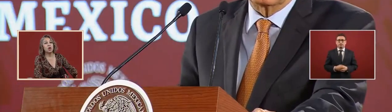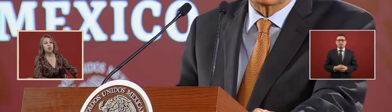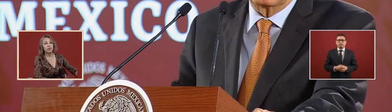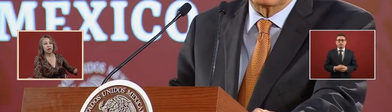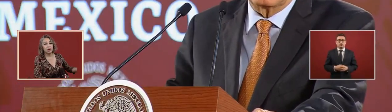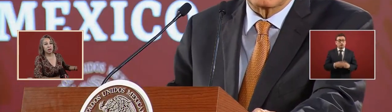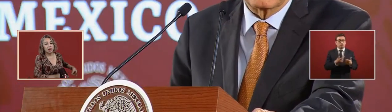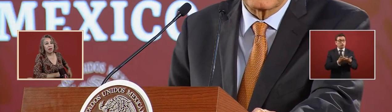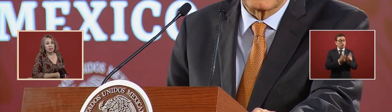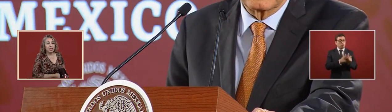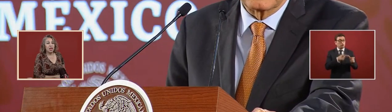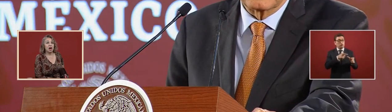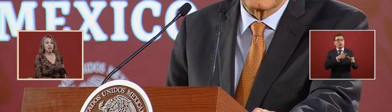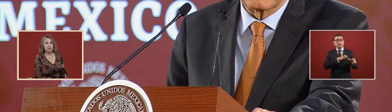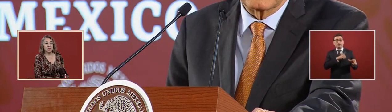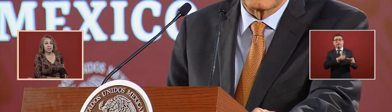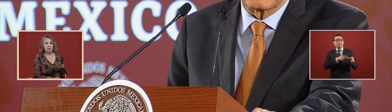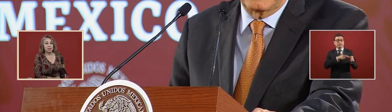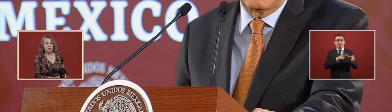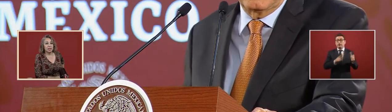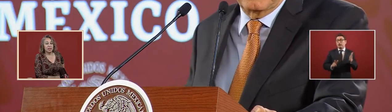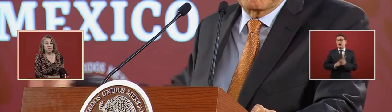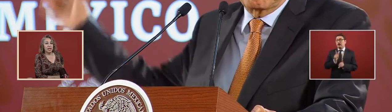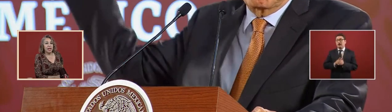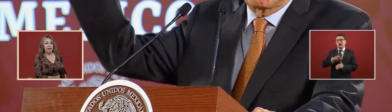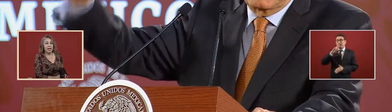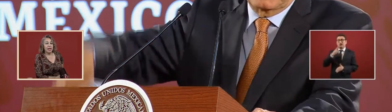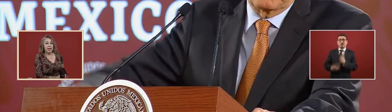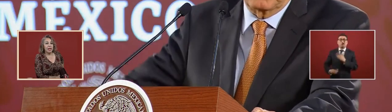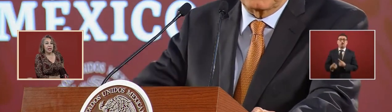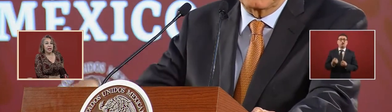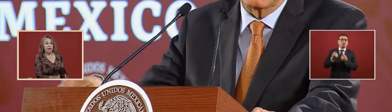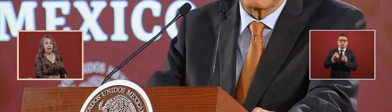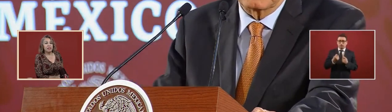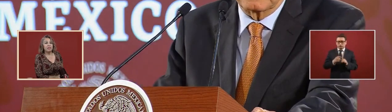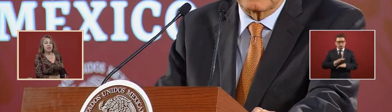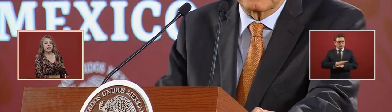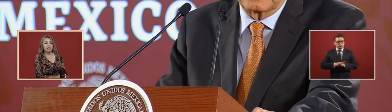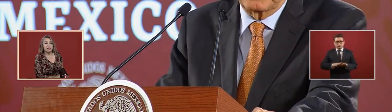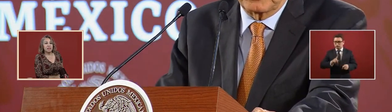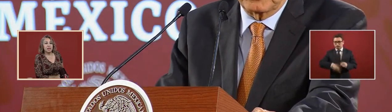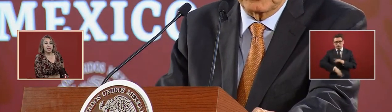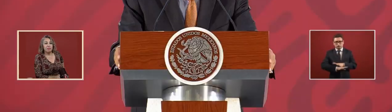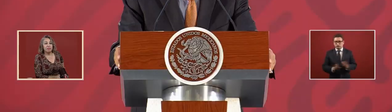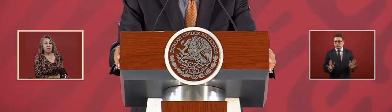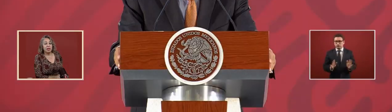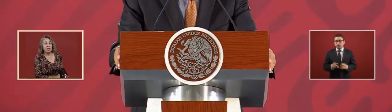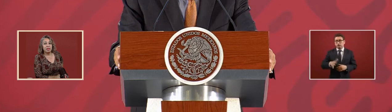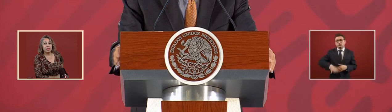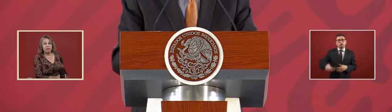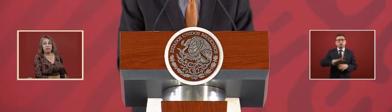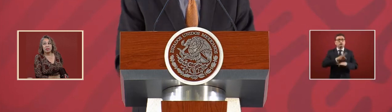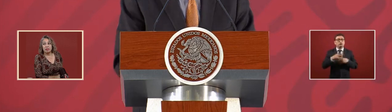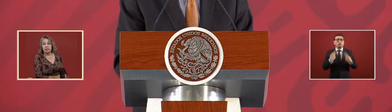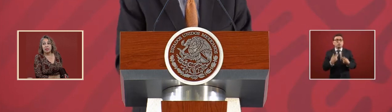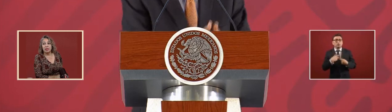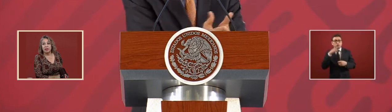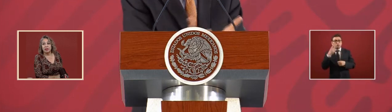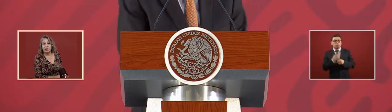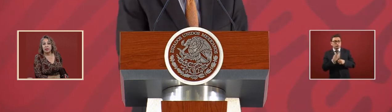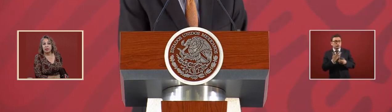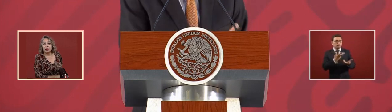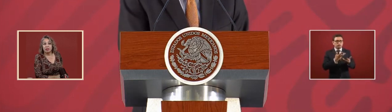is over de las leyes the laws y de la voluntad and the del pueblo. Entonces,